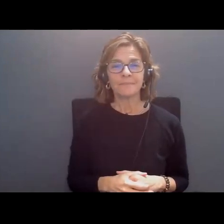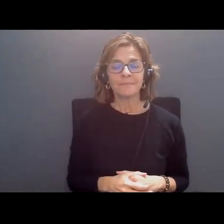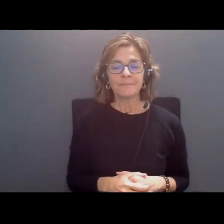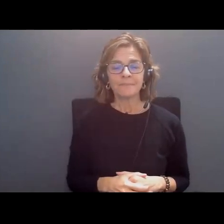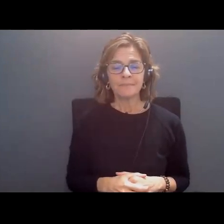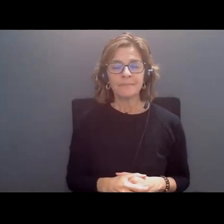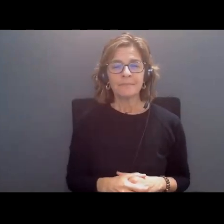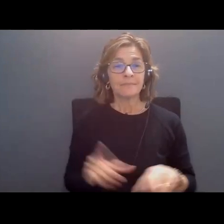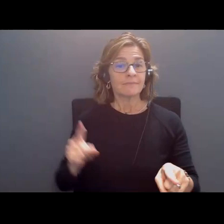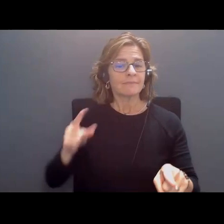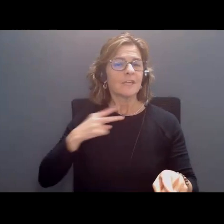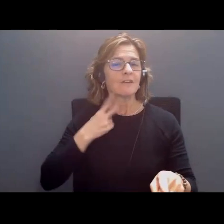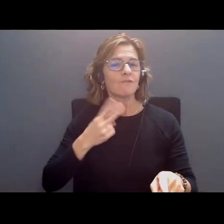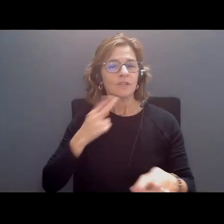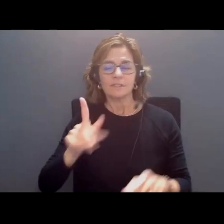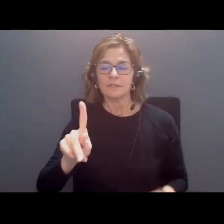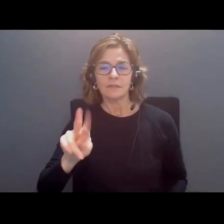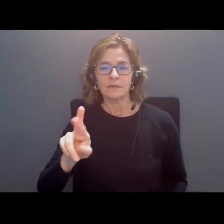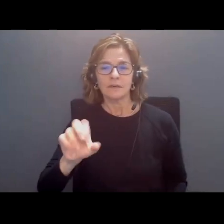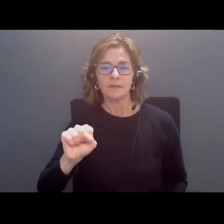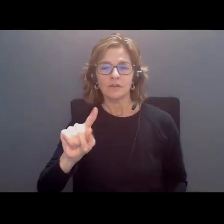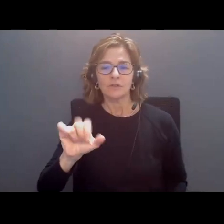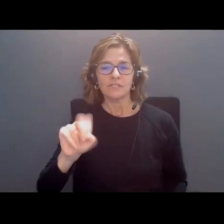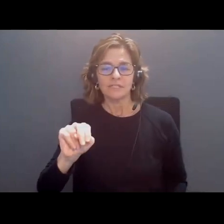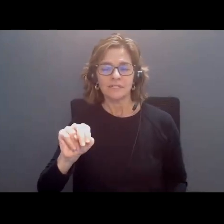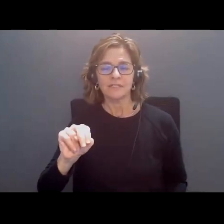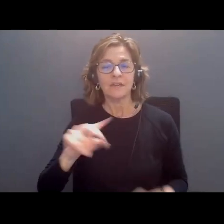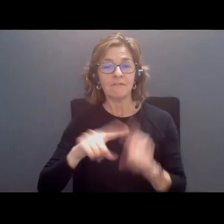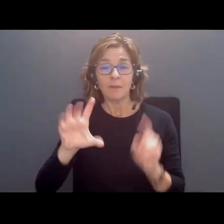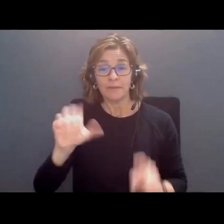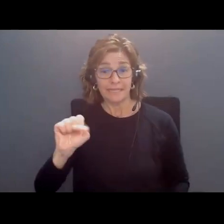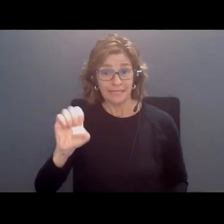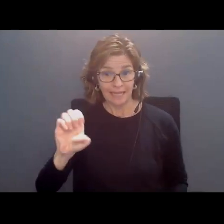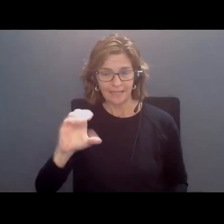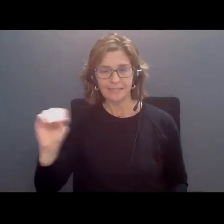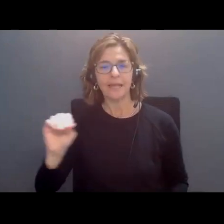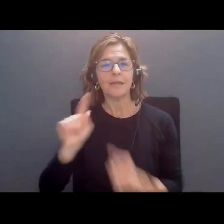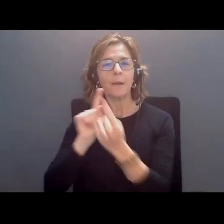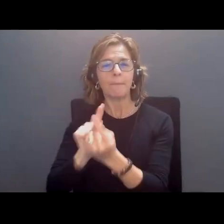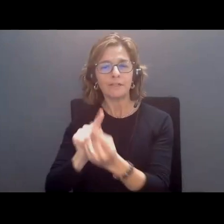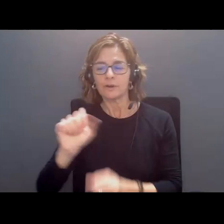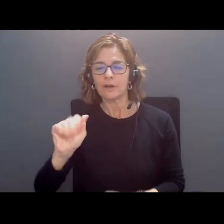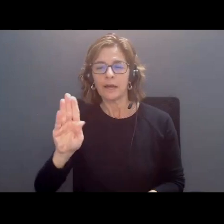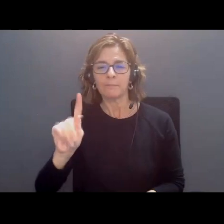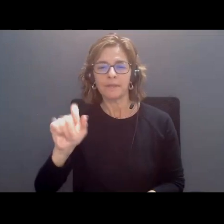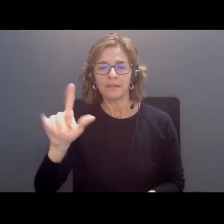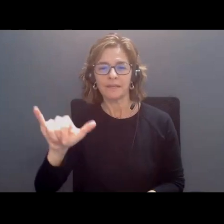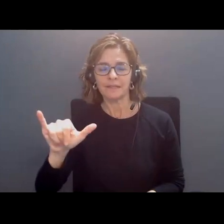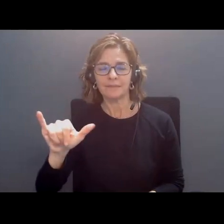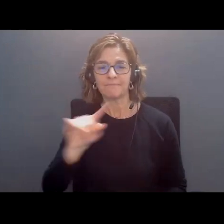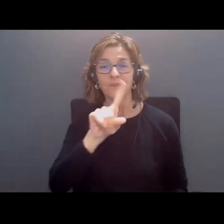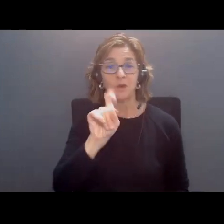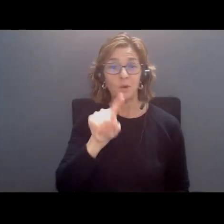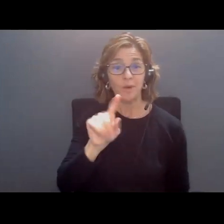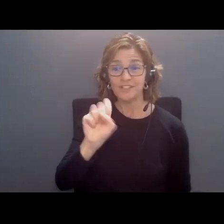Thanks, Ashley. It's Kristen from Pace and Mentorability. I have a question for Sydney. It was really, really great to